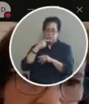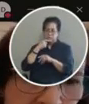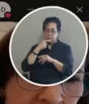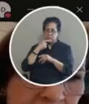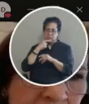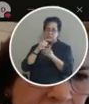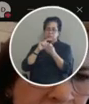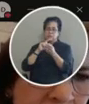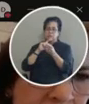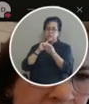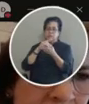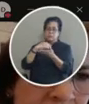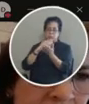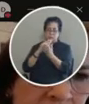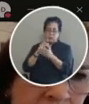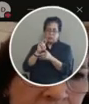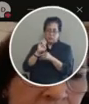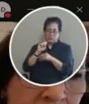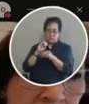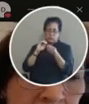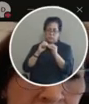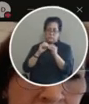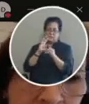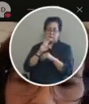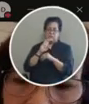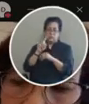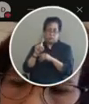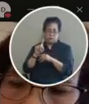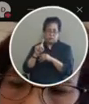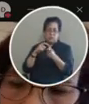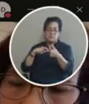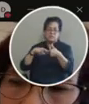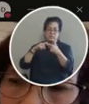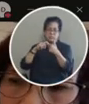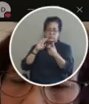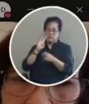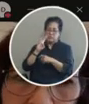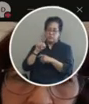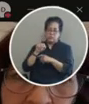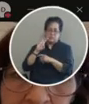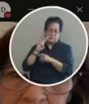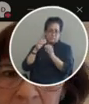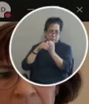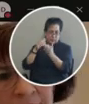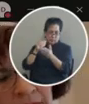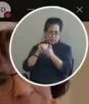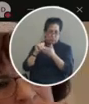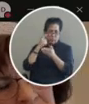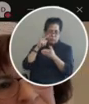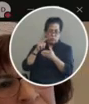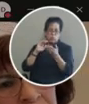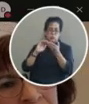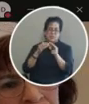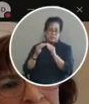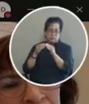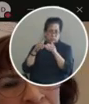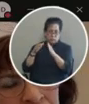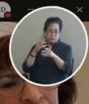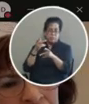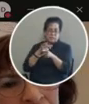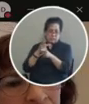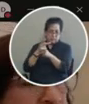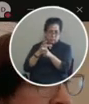amend budget resolution item number 61 to suspend the $6.6 million for residential street